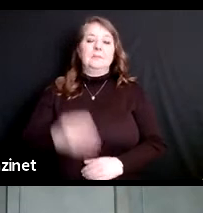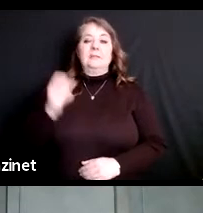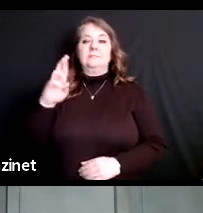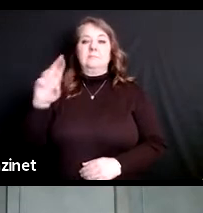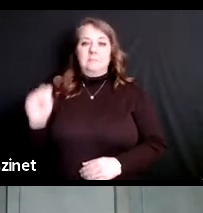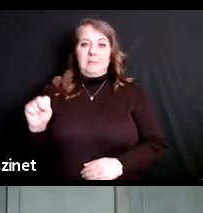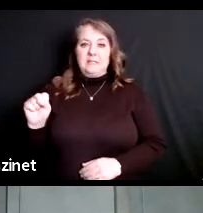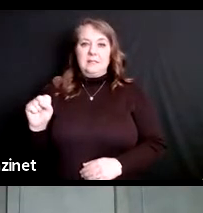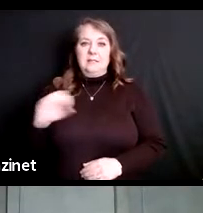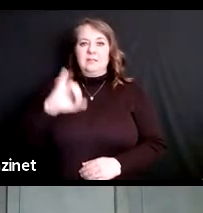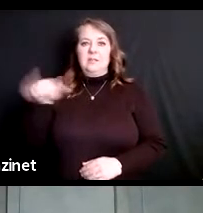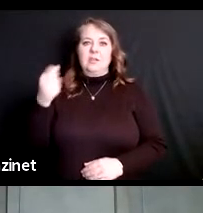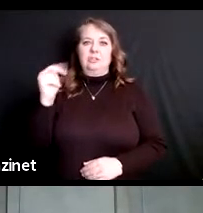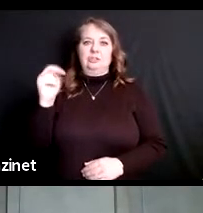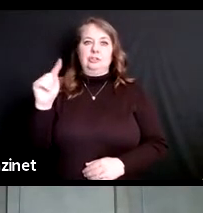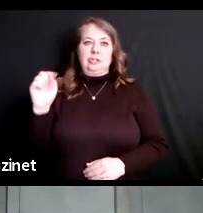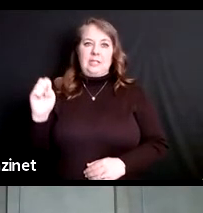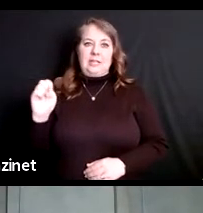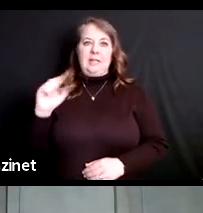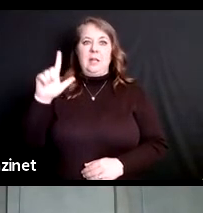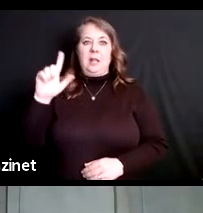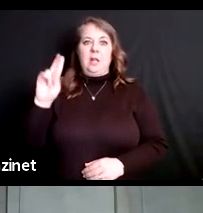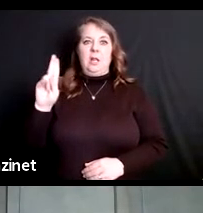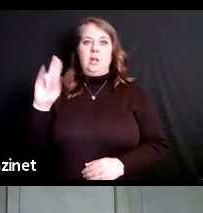Mrs. Jeanette Lujan, we're